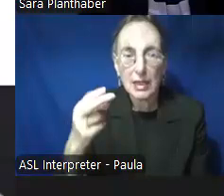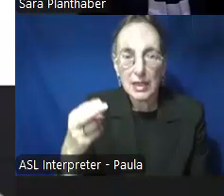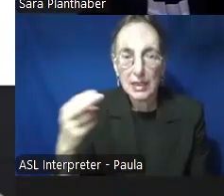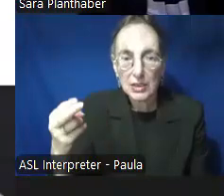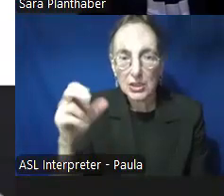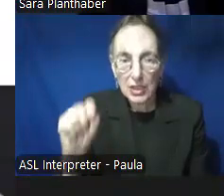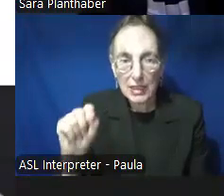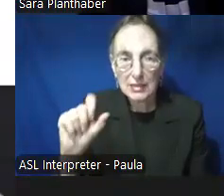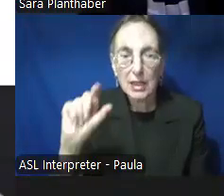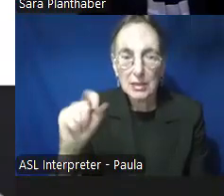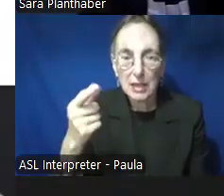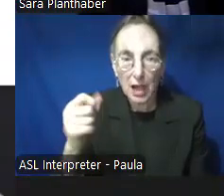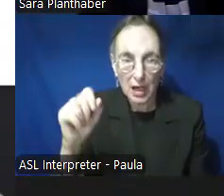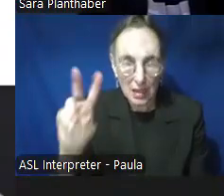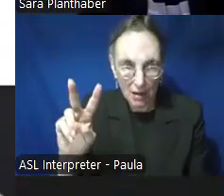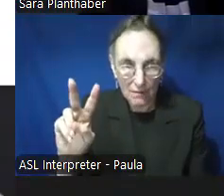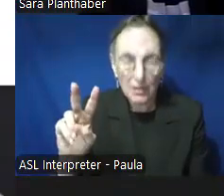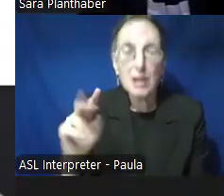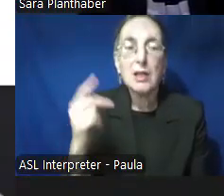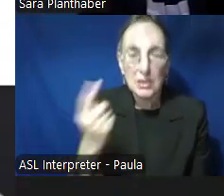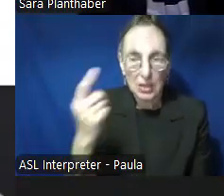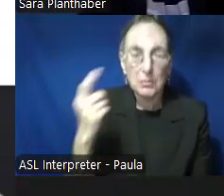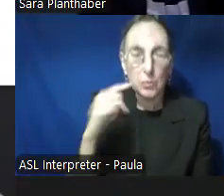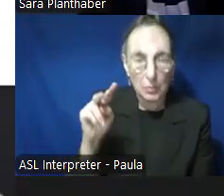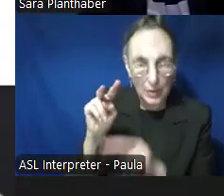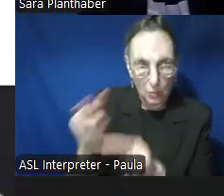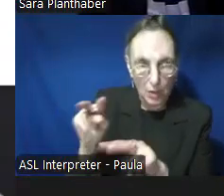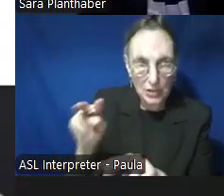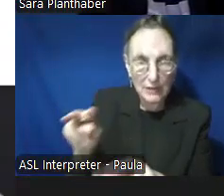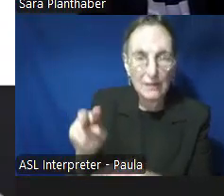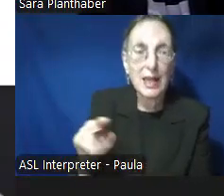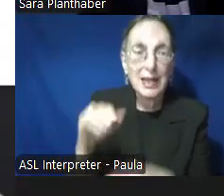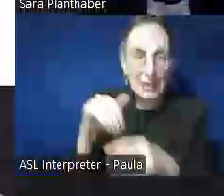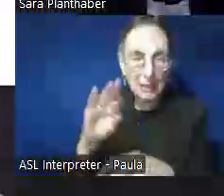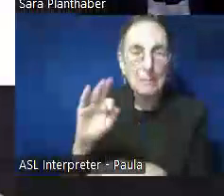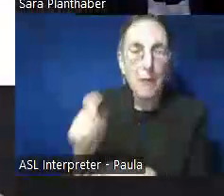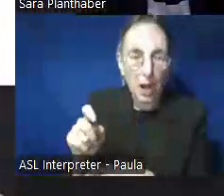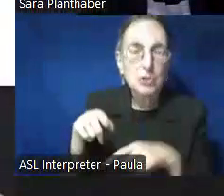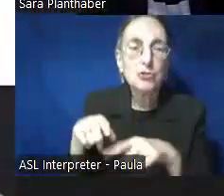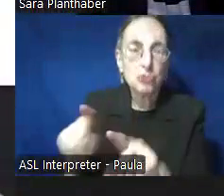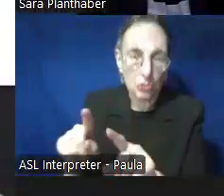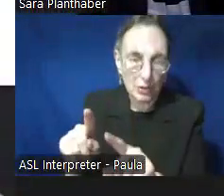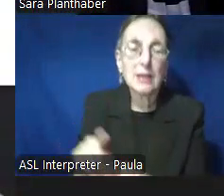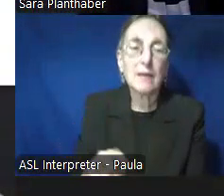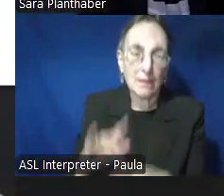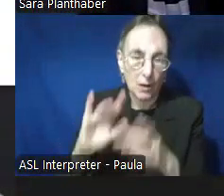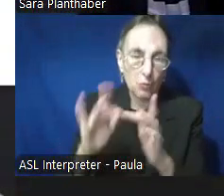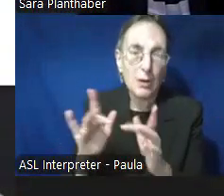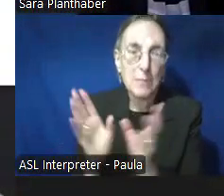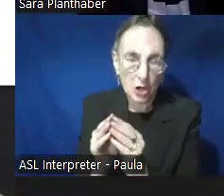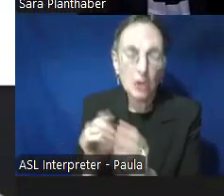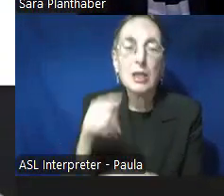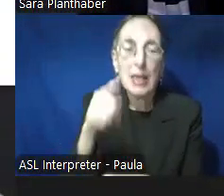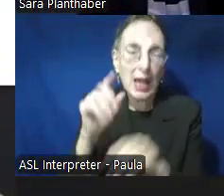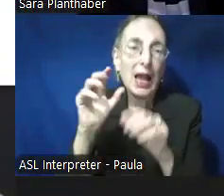hsrc@acl.hhs.gov. Someone will be monitoring the HSRC inbox throughout the webinar. Please note that this event is being